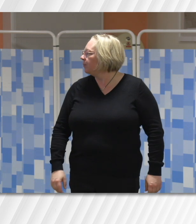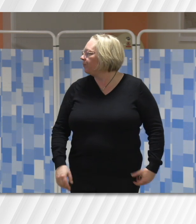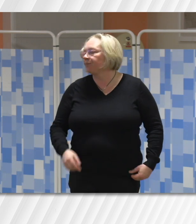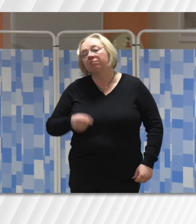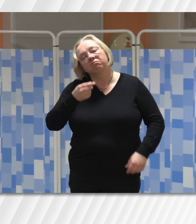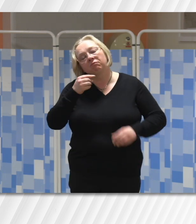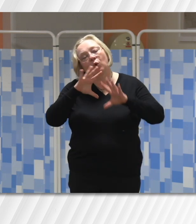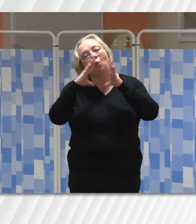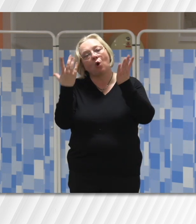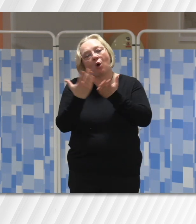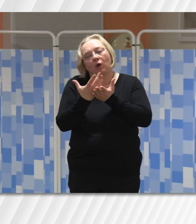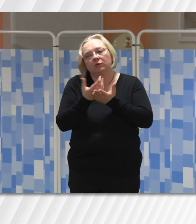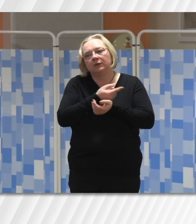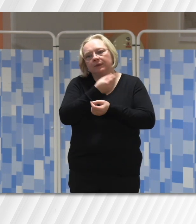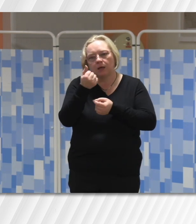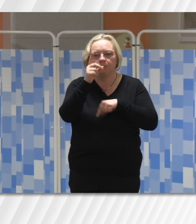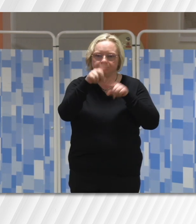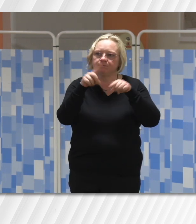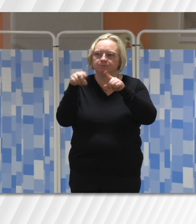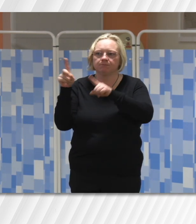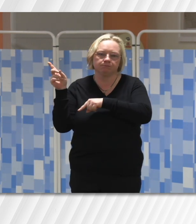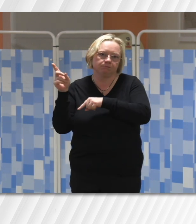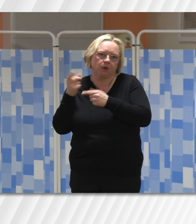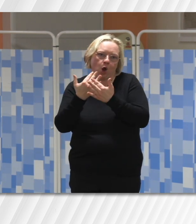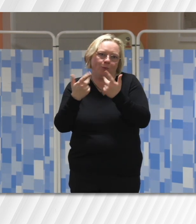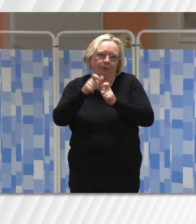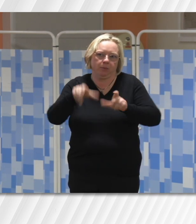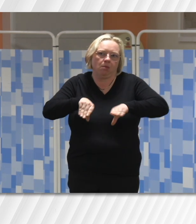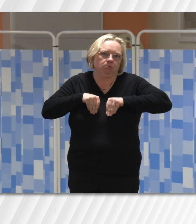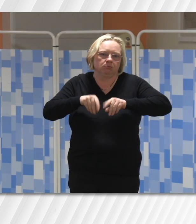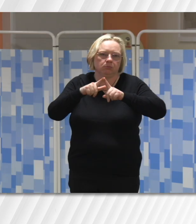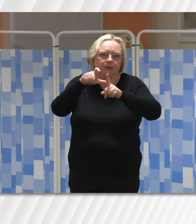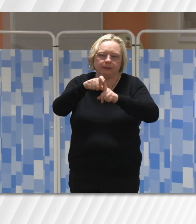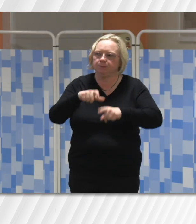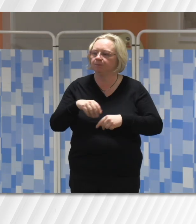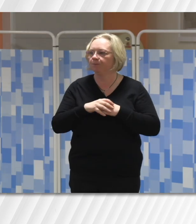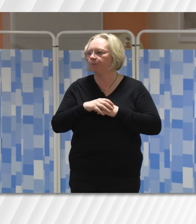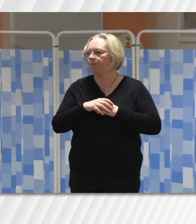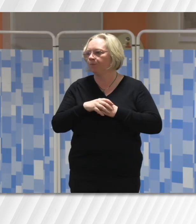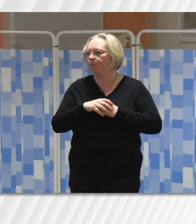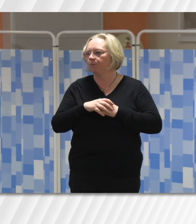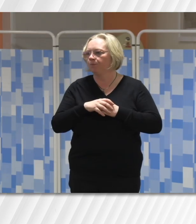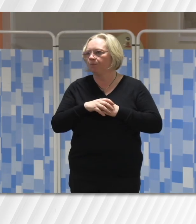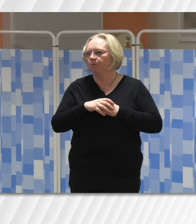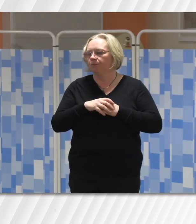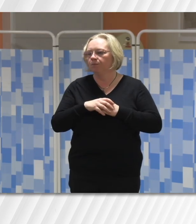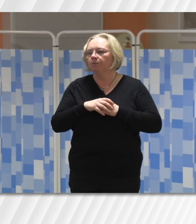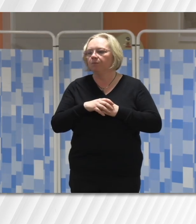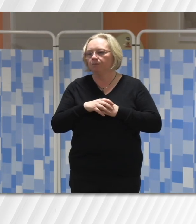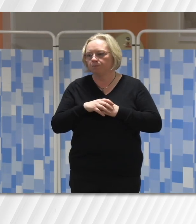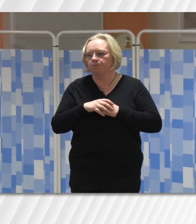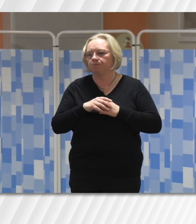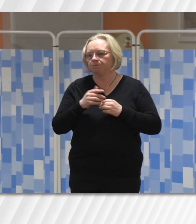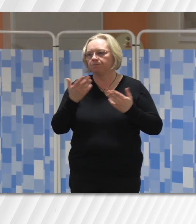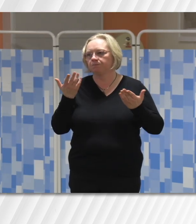differences across the world in how many people have got Parkinson's, I think, and certain populations are perhaps less likely. But I